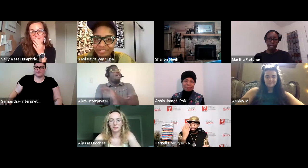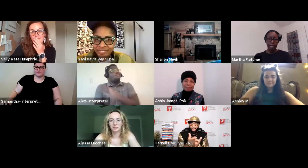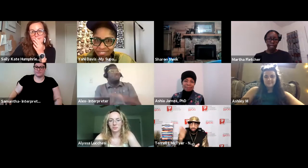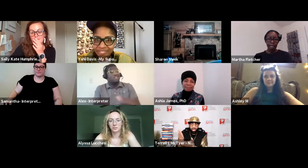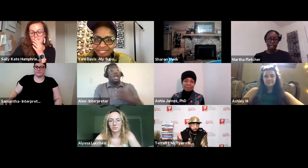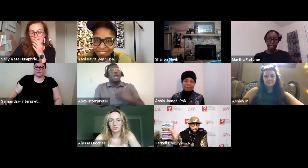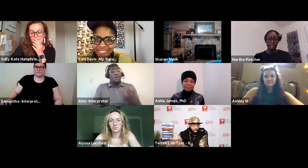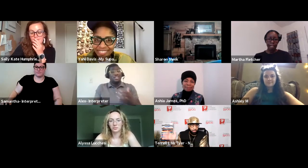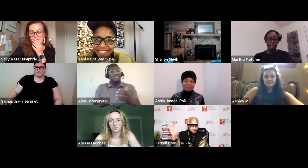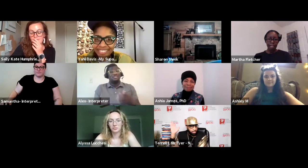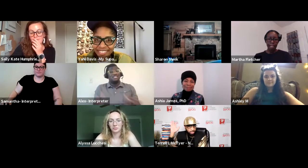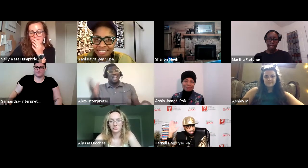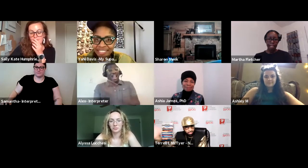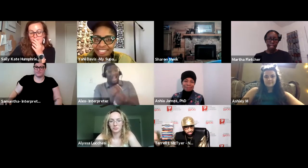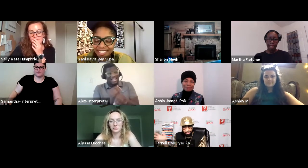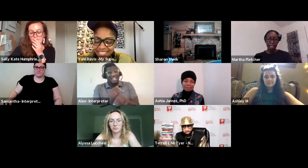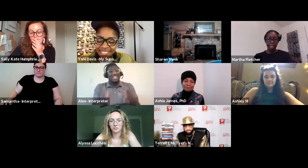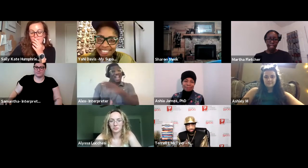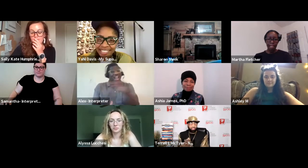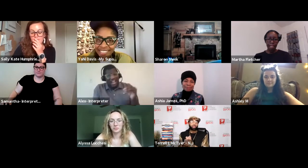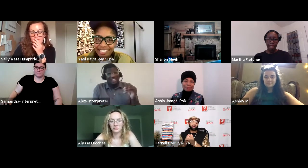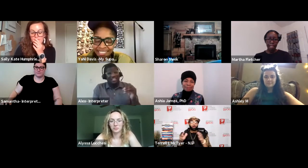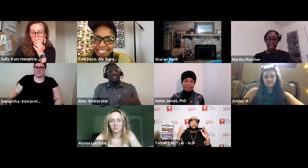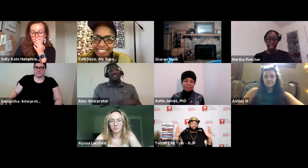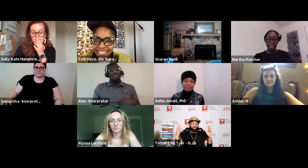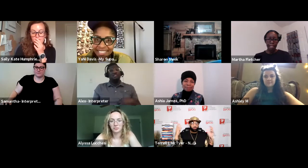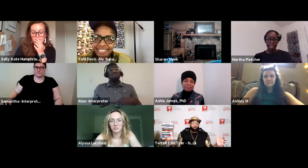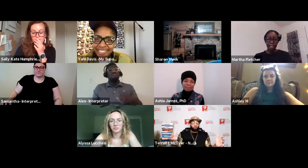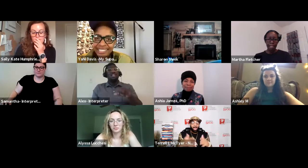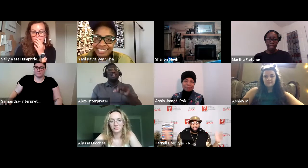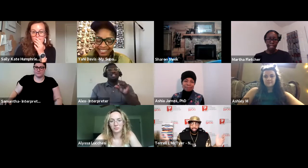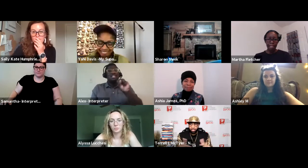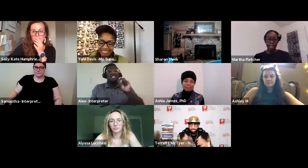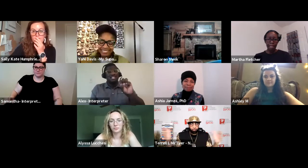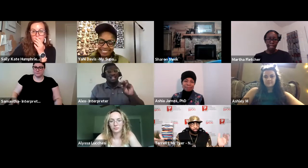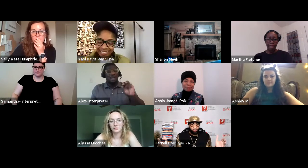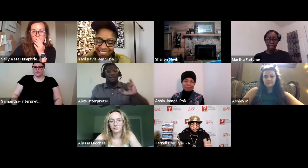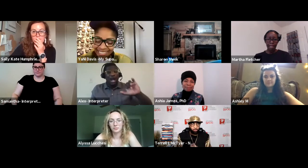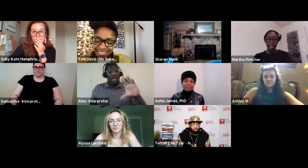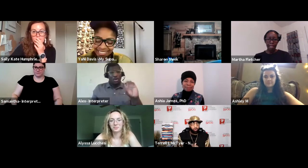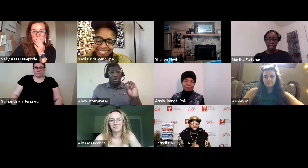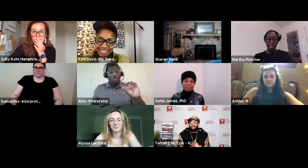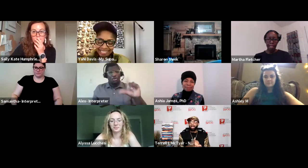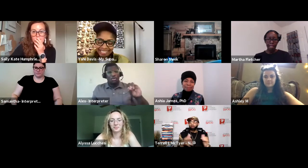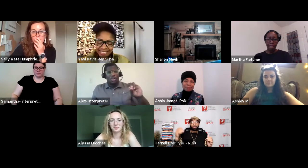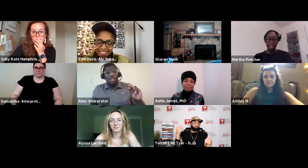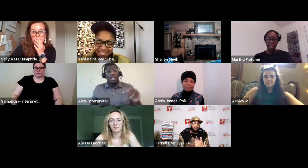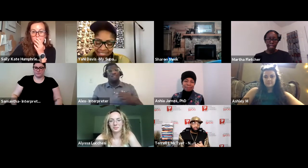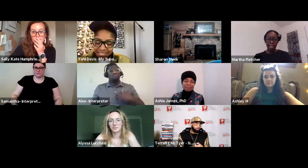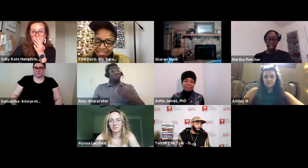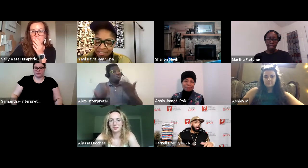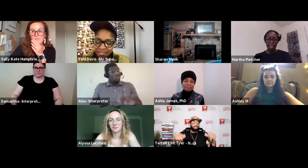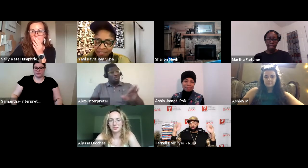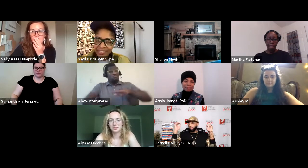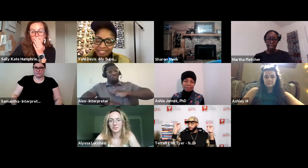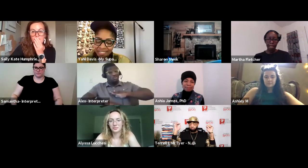like the comma, the comma, the comma, the semicolon, why be limited? Do it all. So I'm a